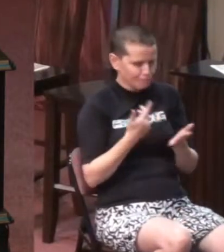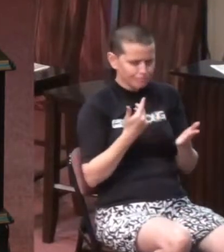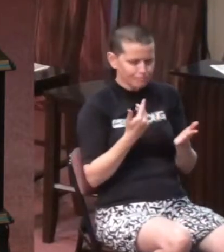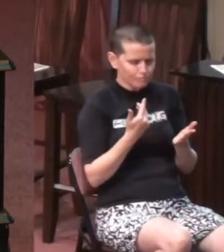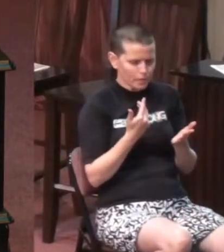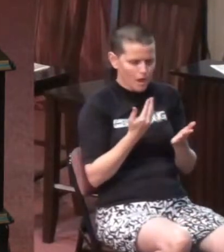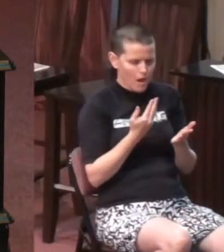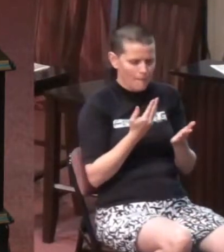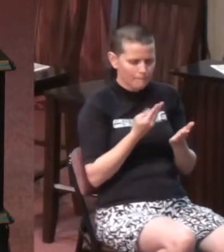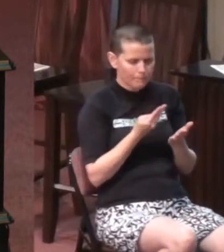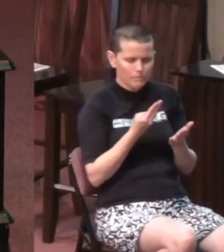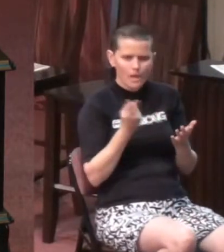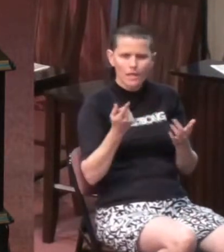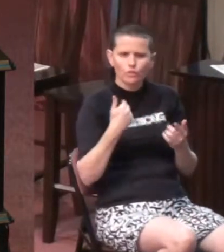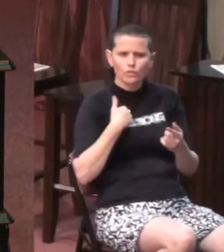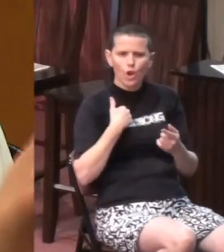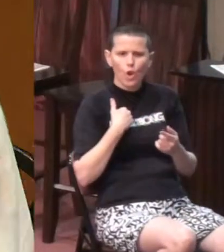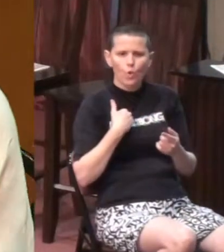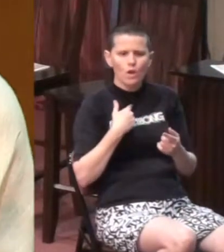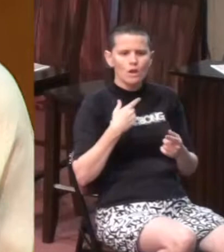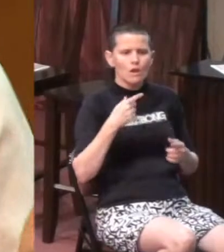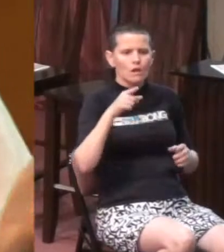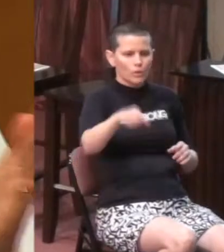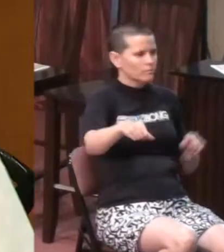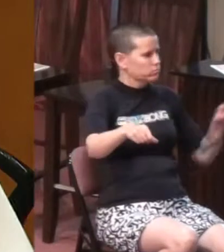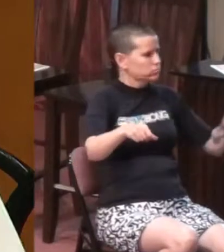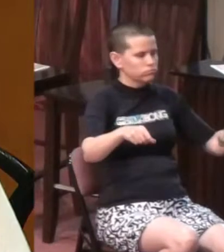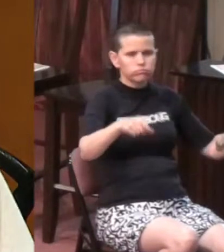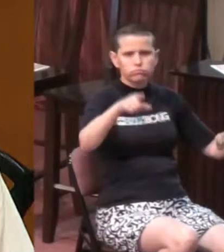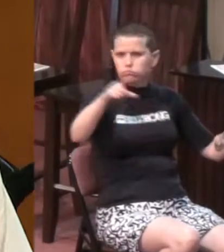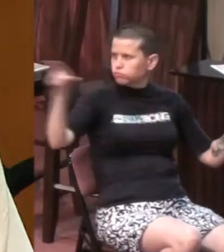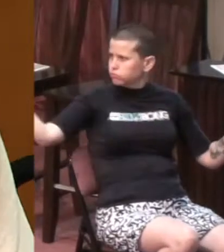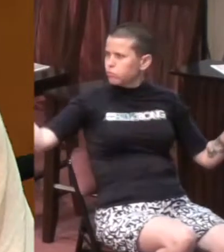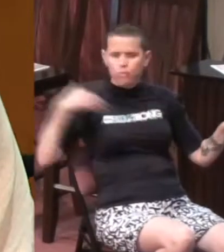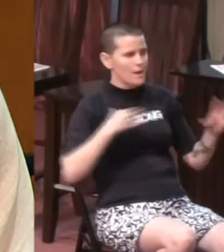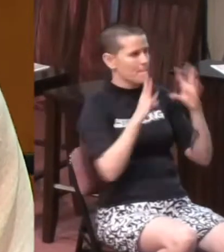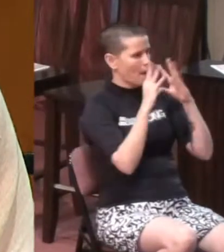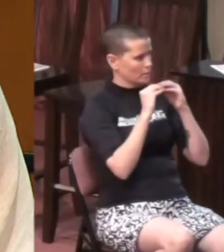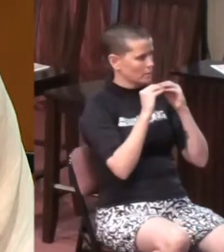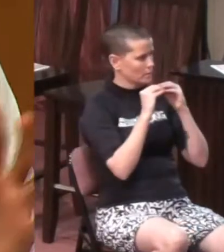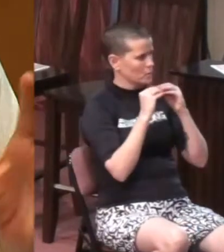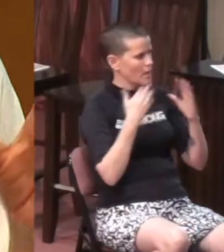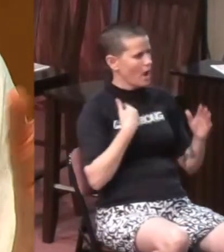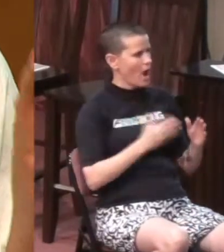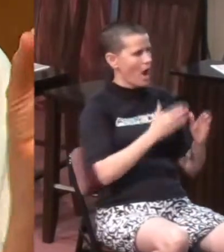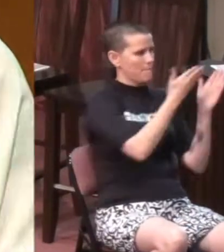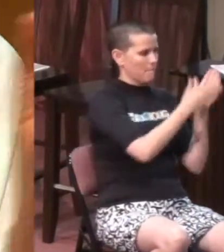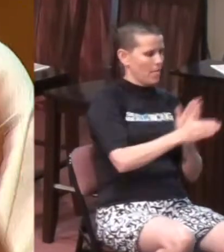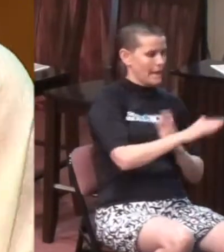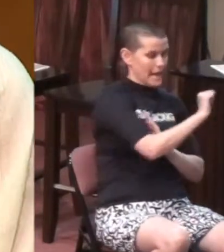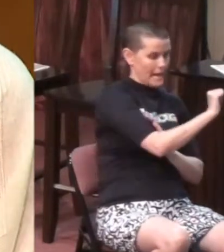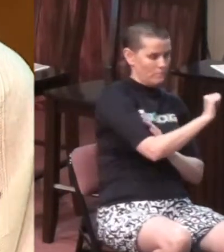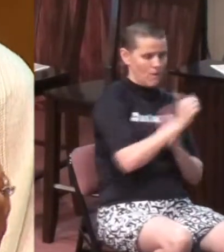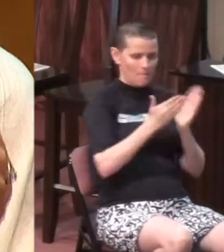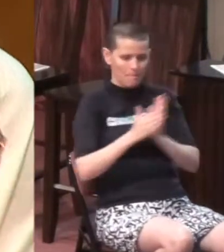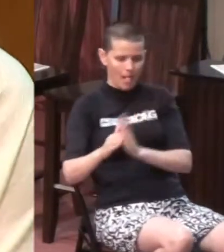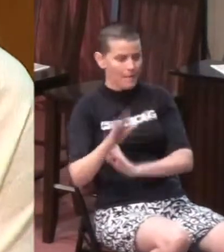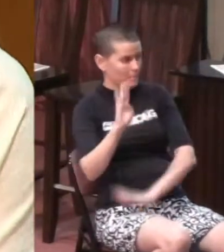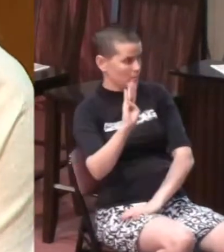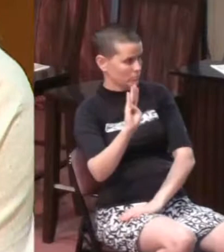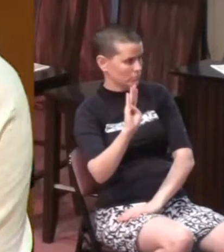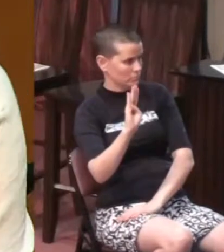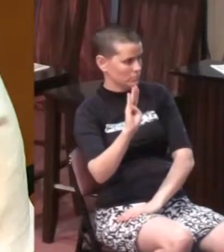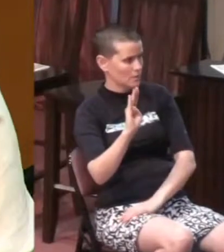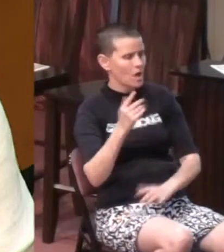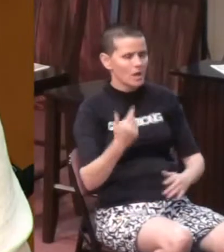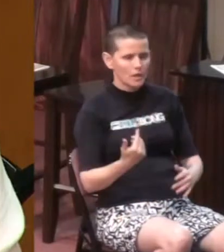I met together, and we made a craft of a plan A and a plan B. So what we're going to do is have plan A, which is that